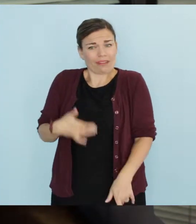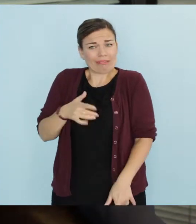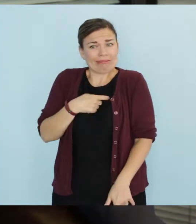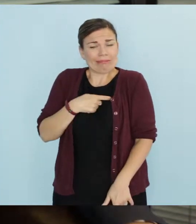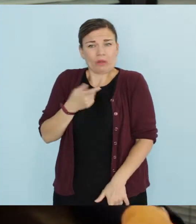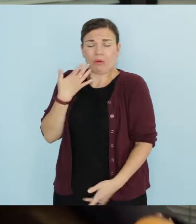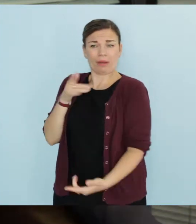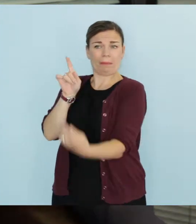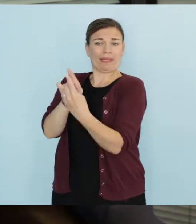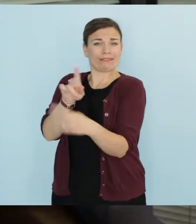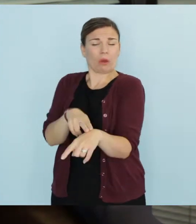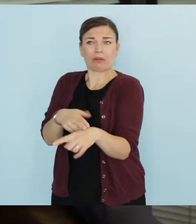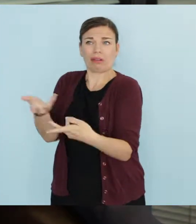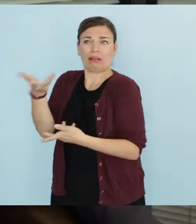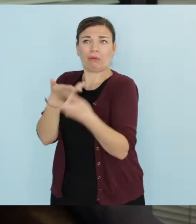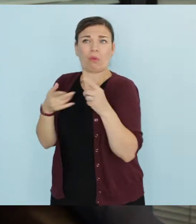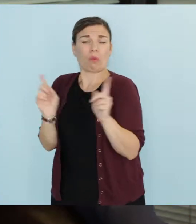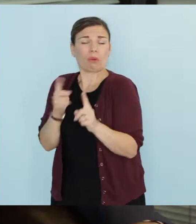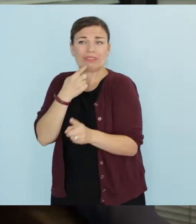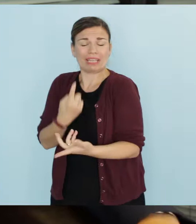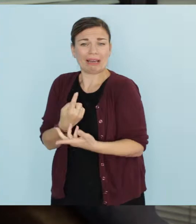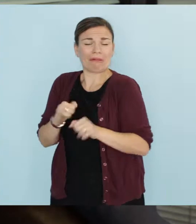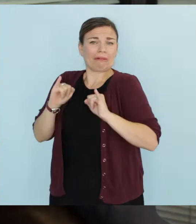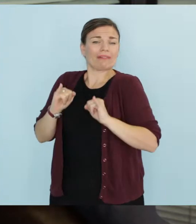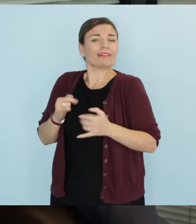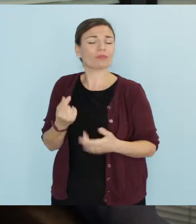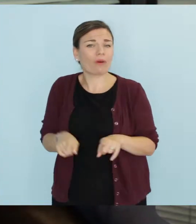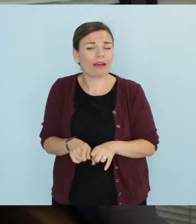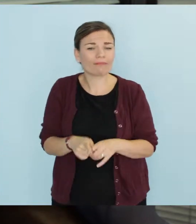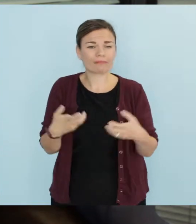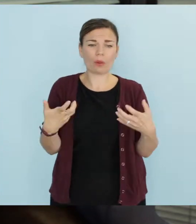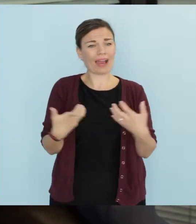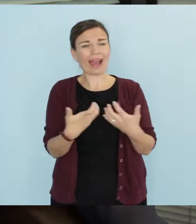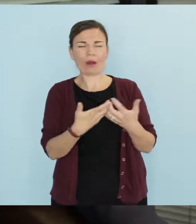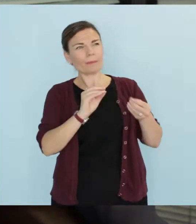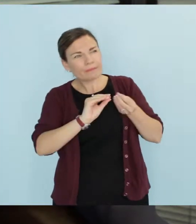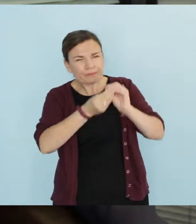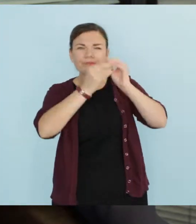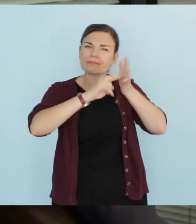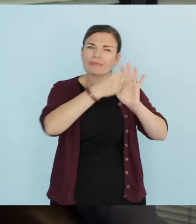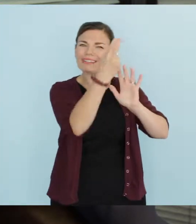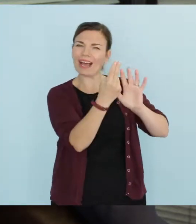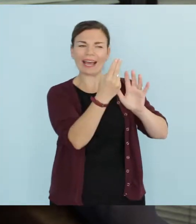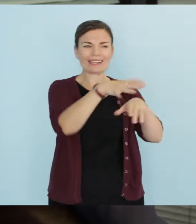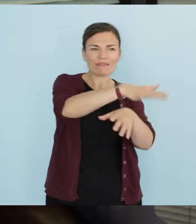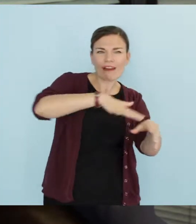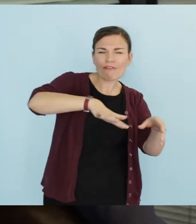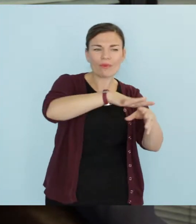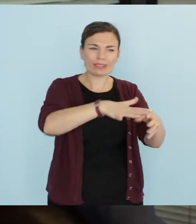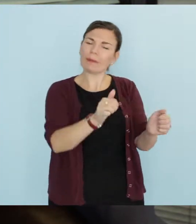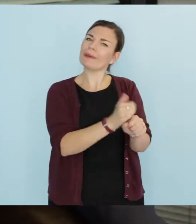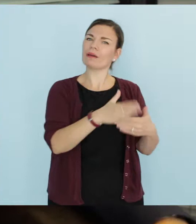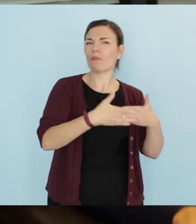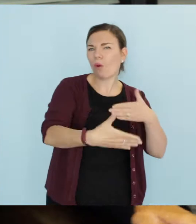going to hear when you meet with that professional. So how we design environments to make them as user-friendly as possible to help